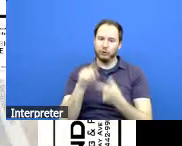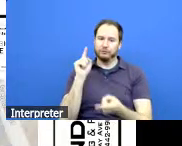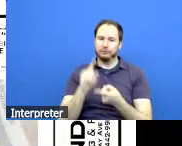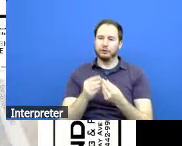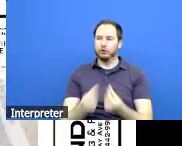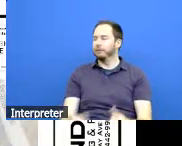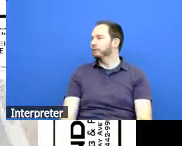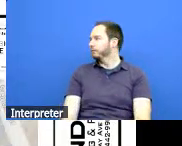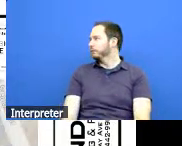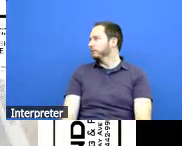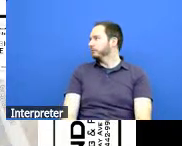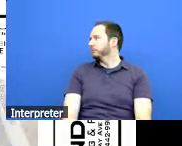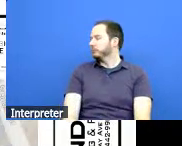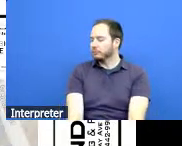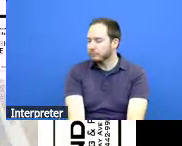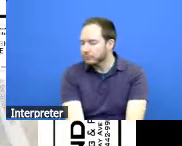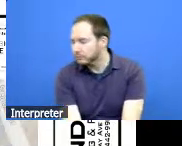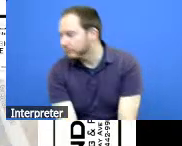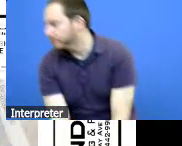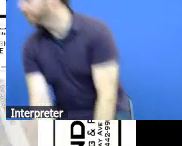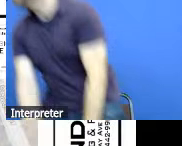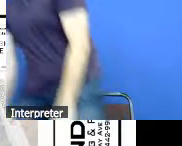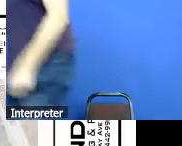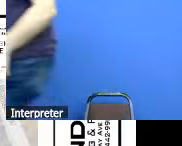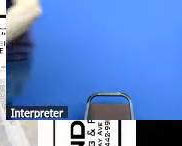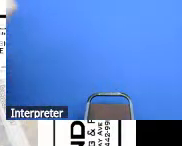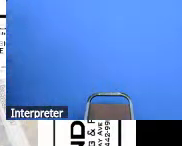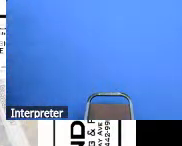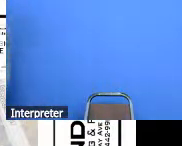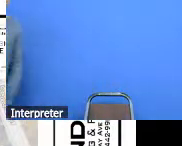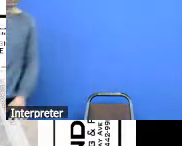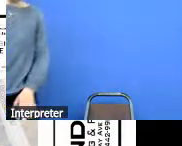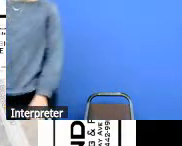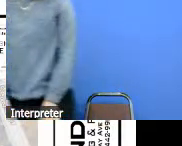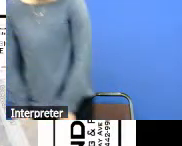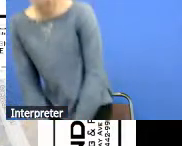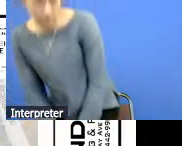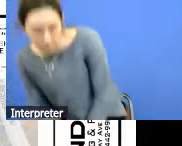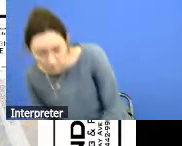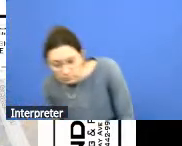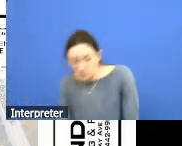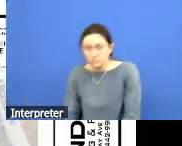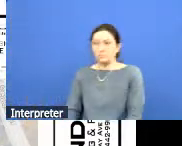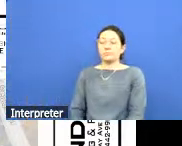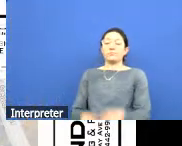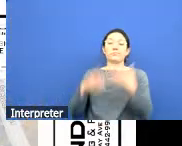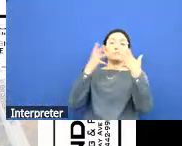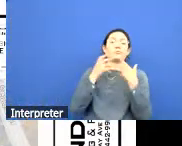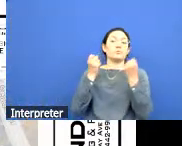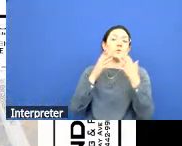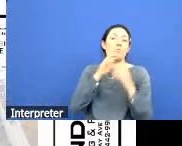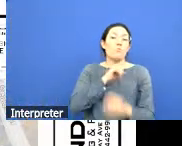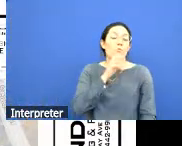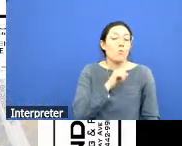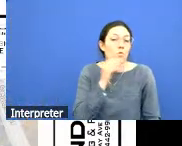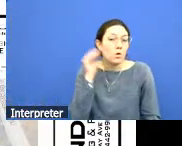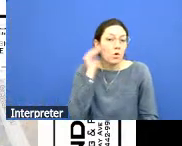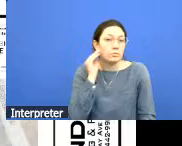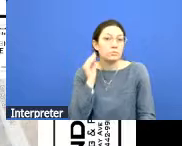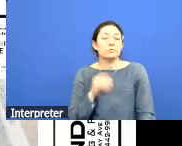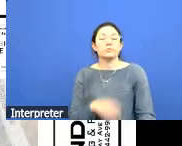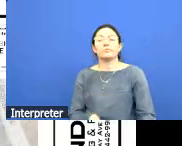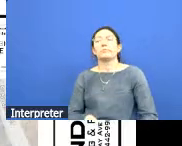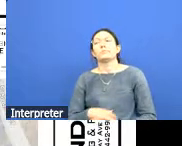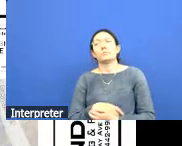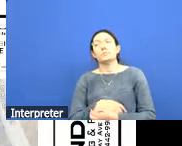can. Unfortunately, a lot of the older homes, and oh, by the way, you know, Lysander, Hollybrook, those are some of the oldest